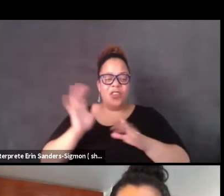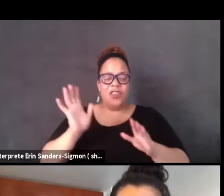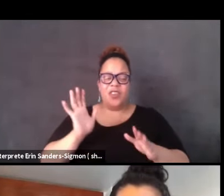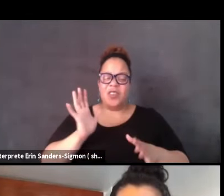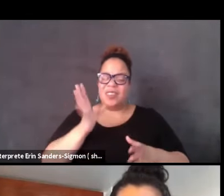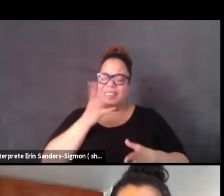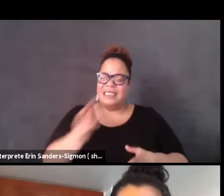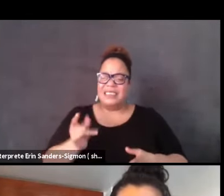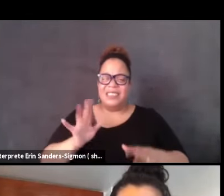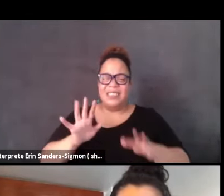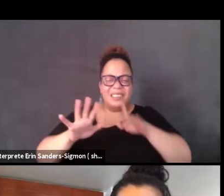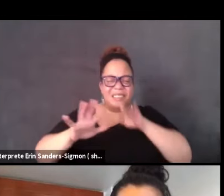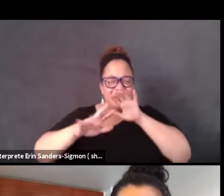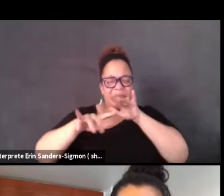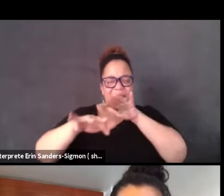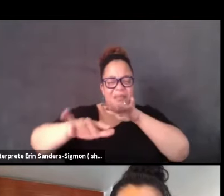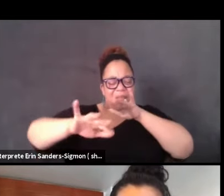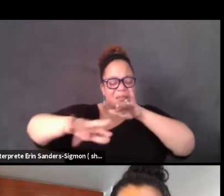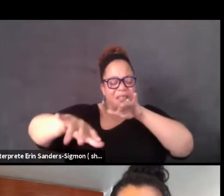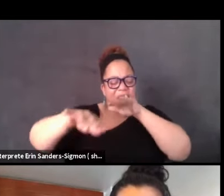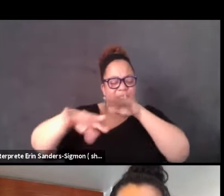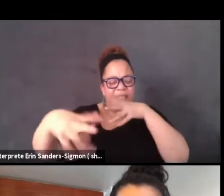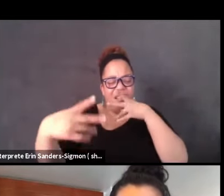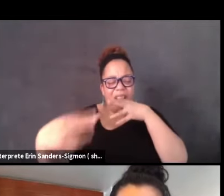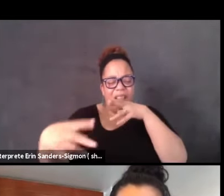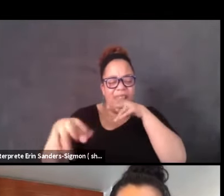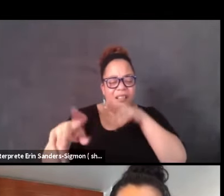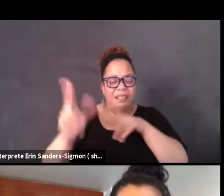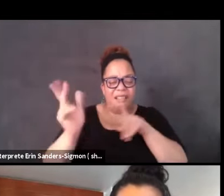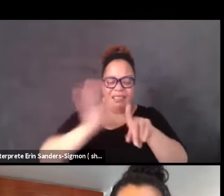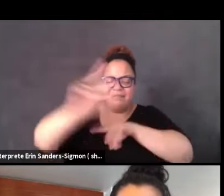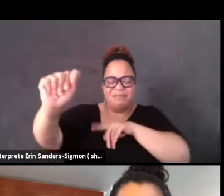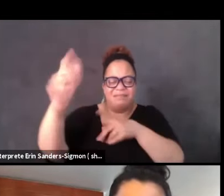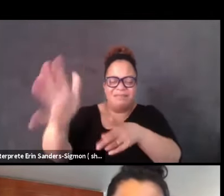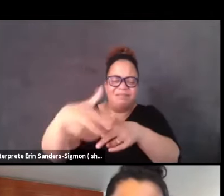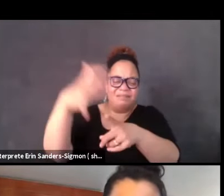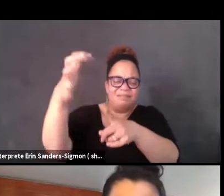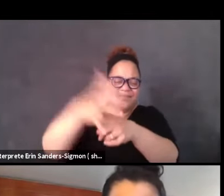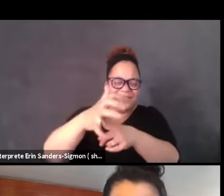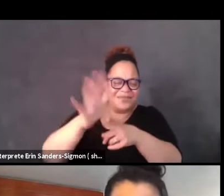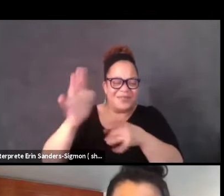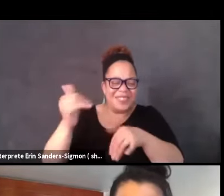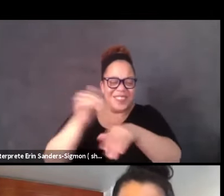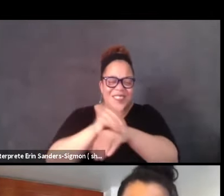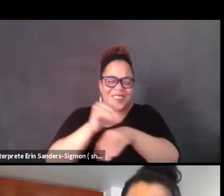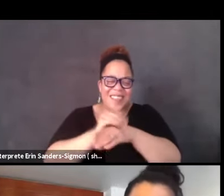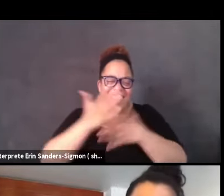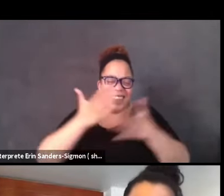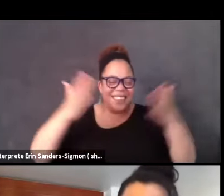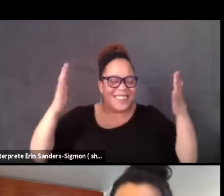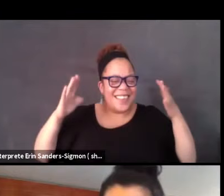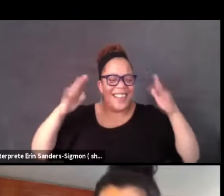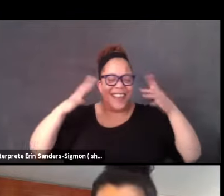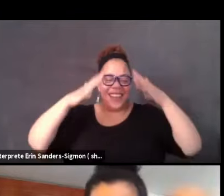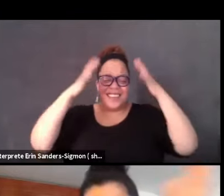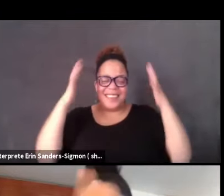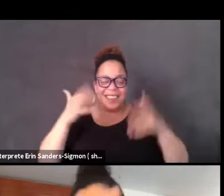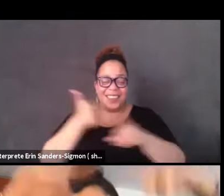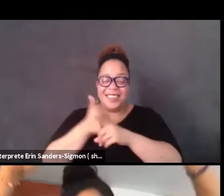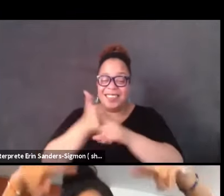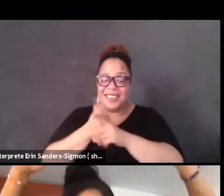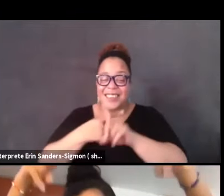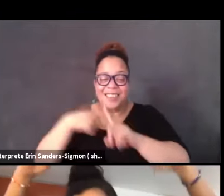comet streaking across a nighttime sky. Come on, sometimes, Chicago. A proud native of the South Side of